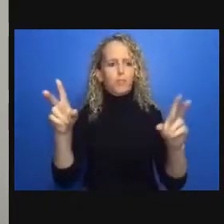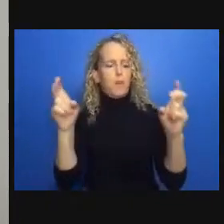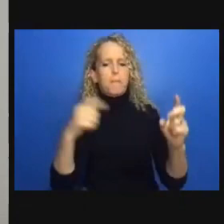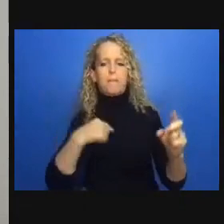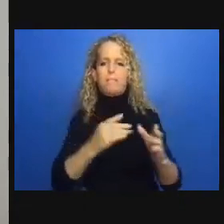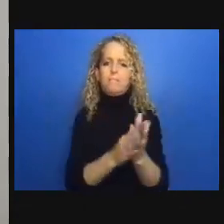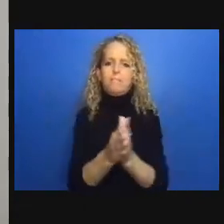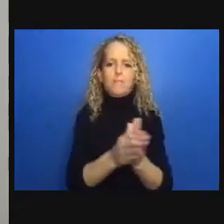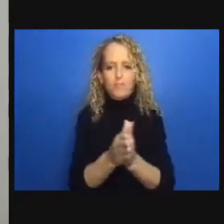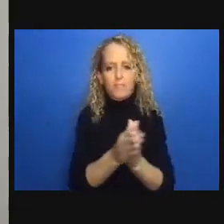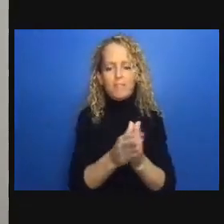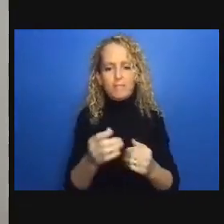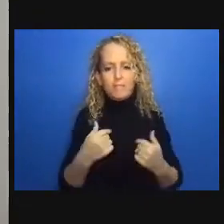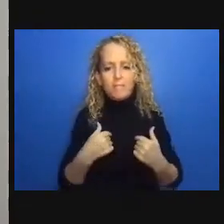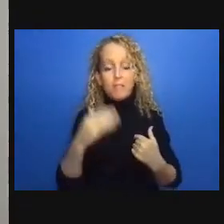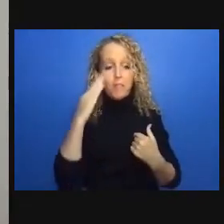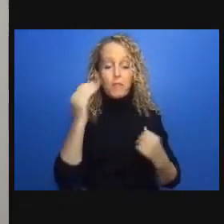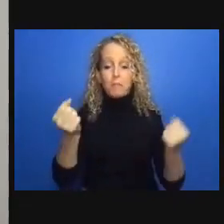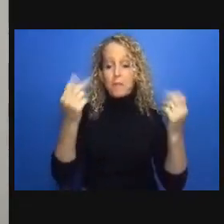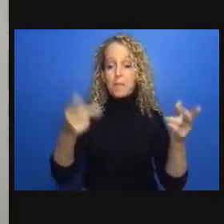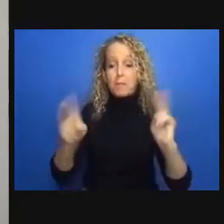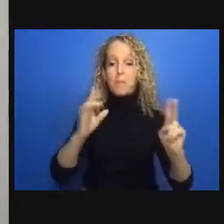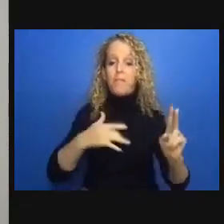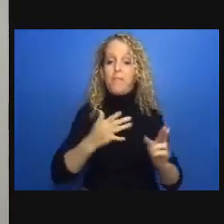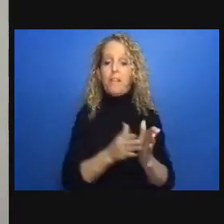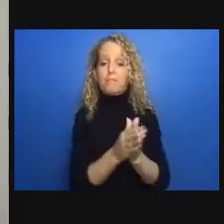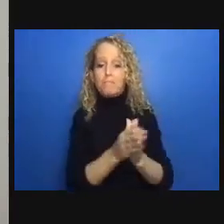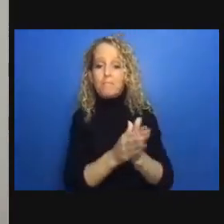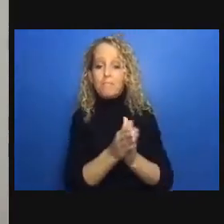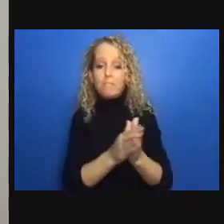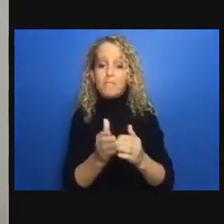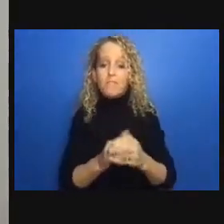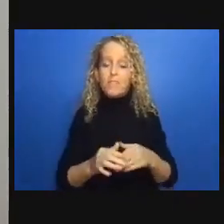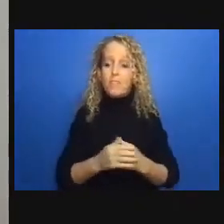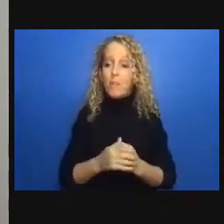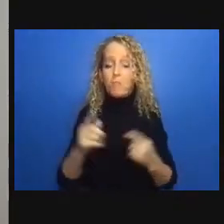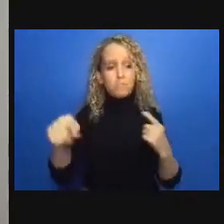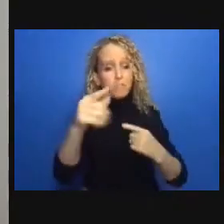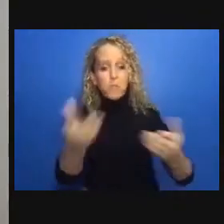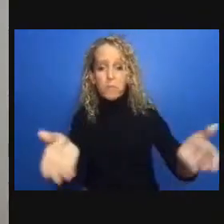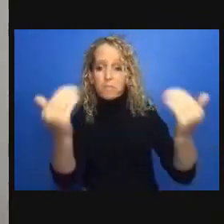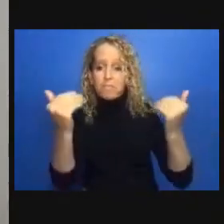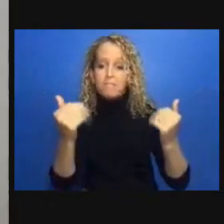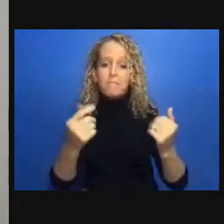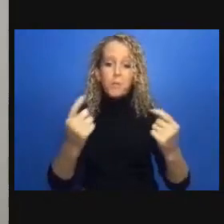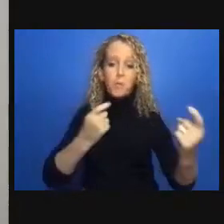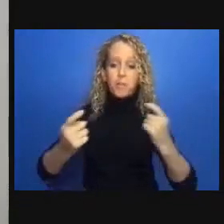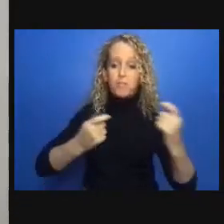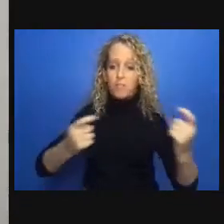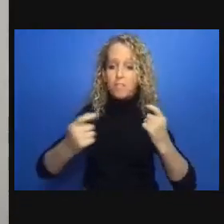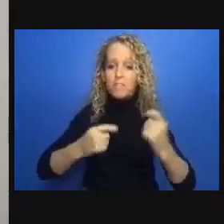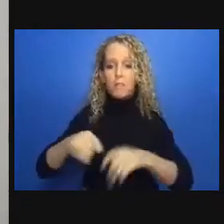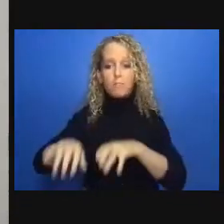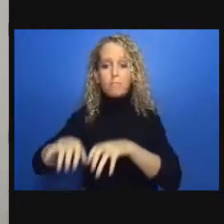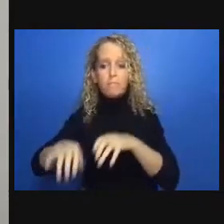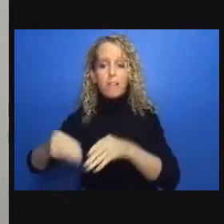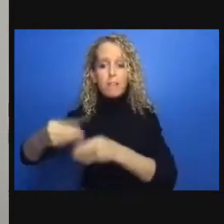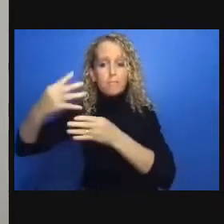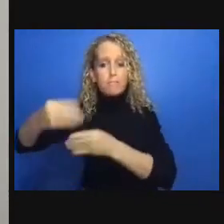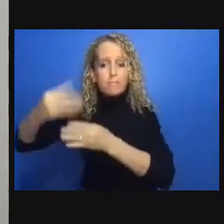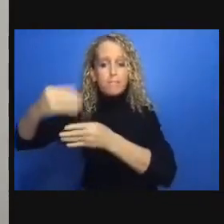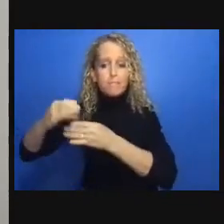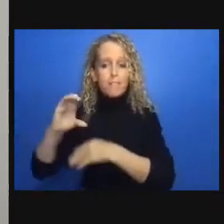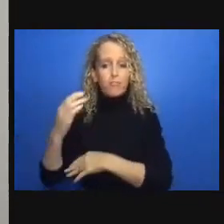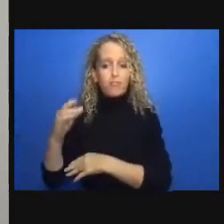for a lot of you. So please join in and ask those tough questions, because that's why we're doing this.